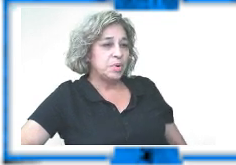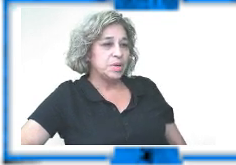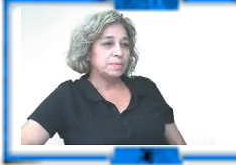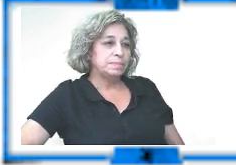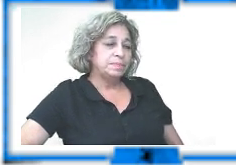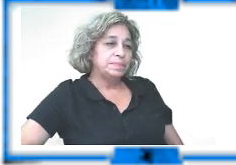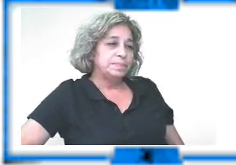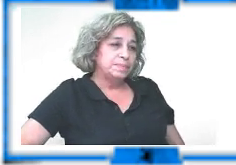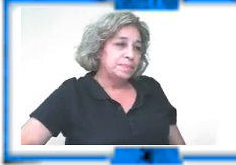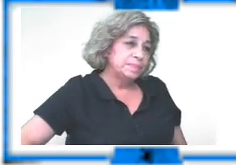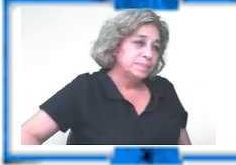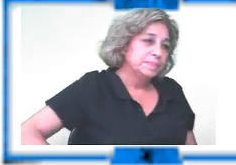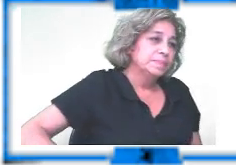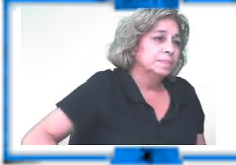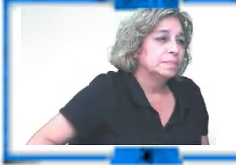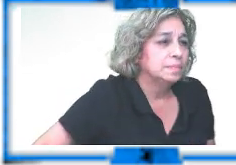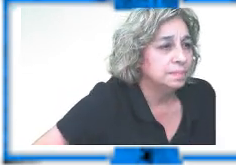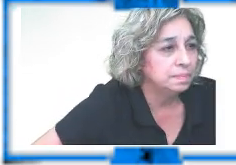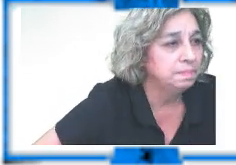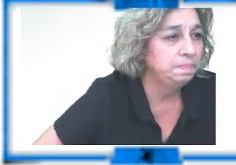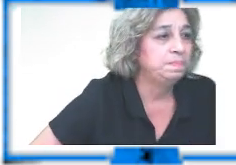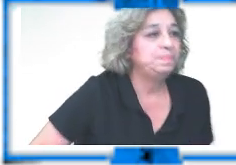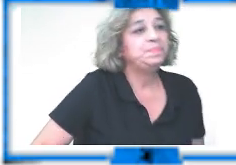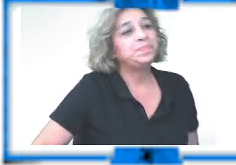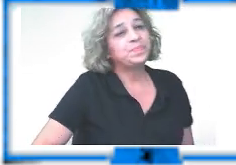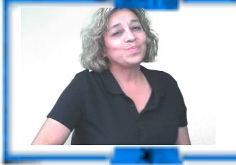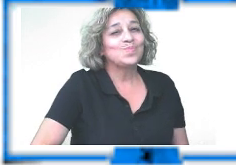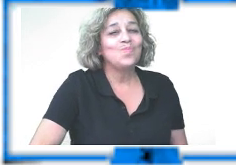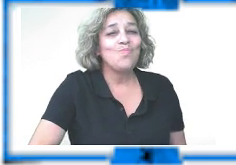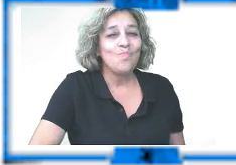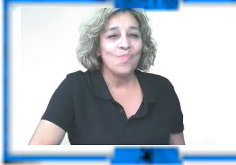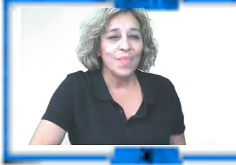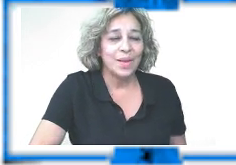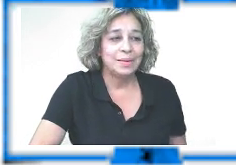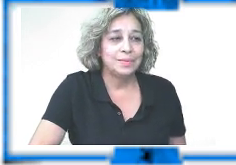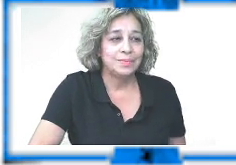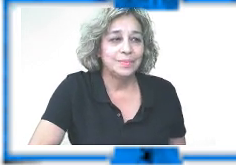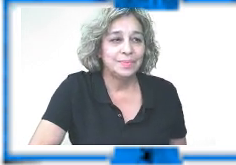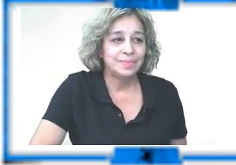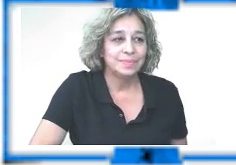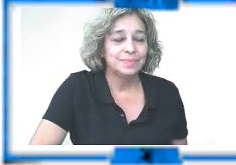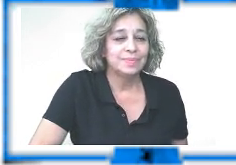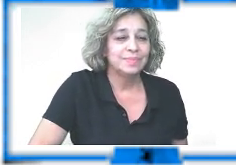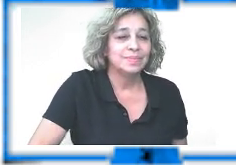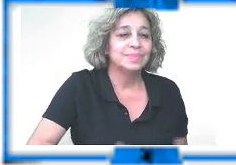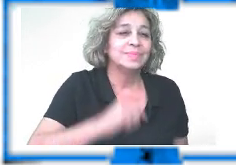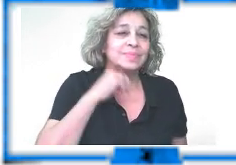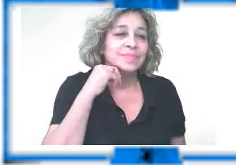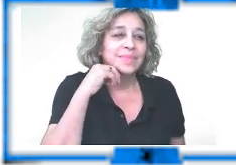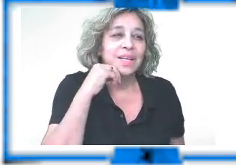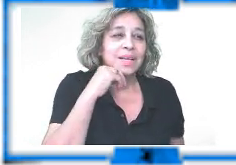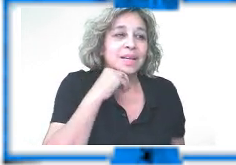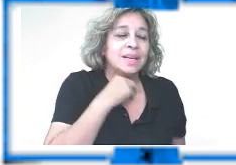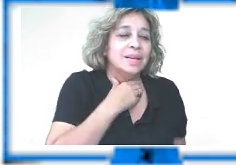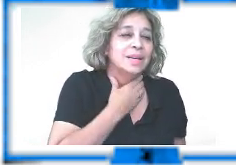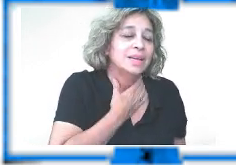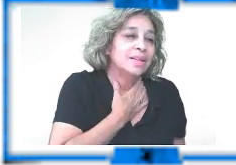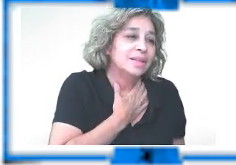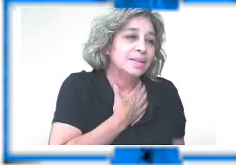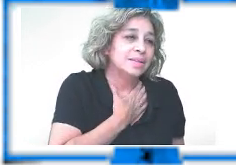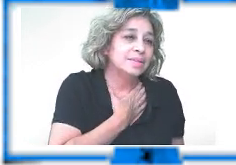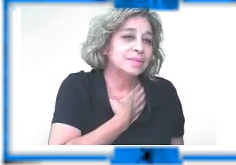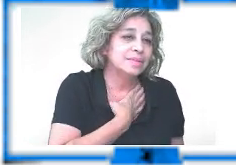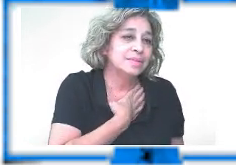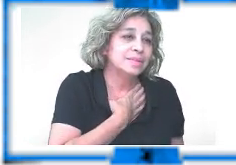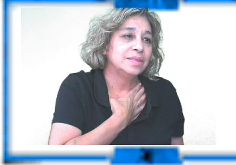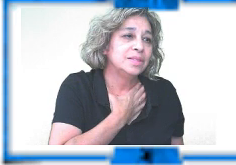very important. Carlos Novoa, comparto totalmente todo lo que dices y escribes en estos comentarios. Creo que esta gente que hizo esto no quiere a México para